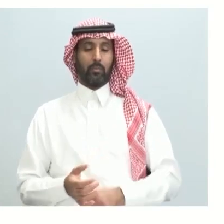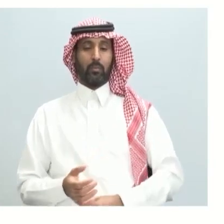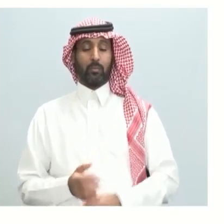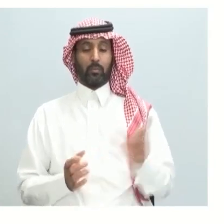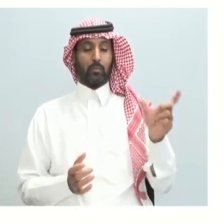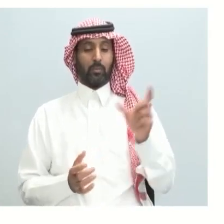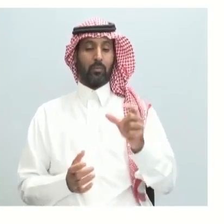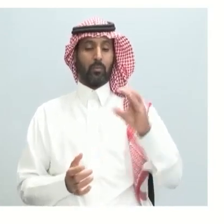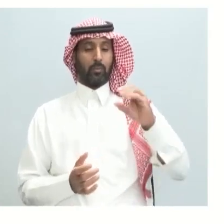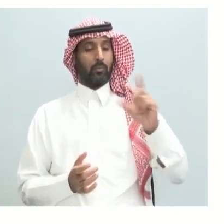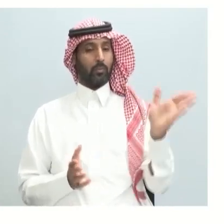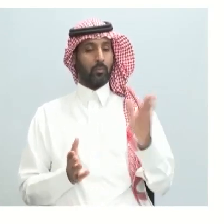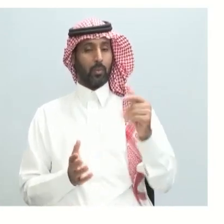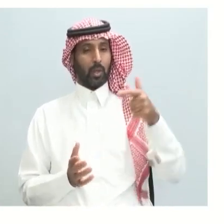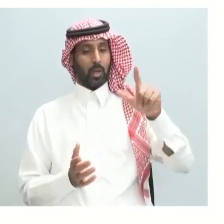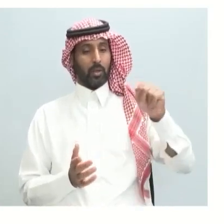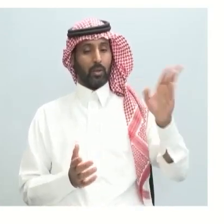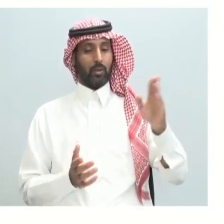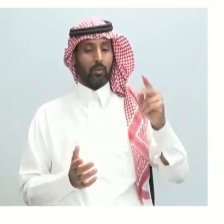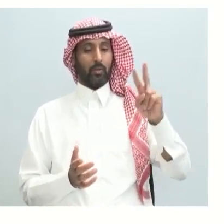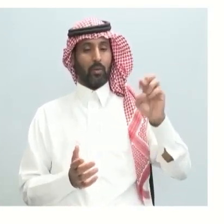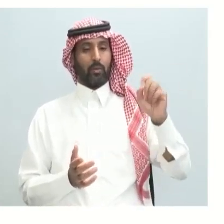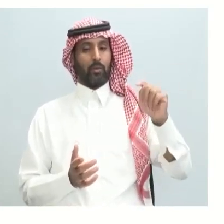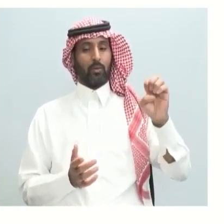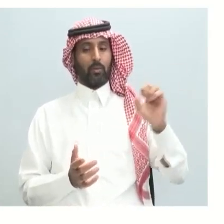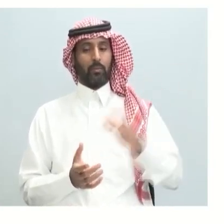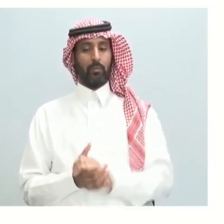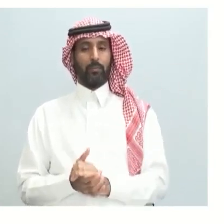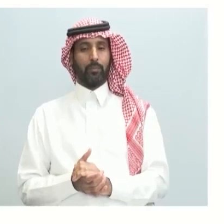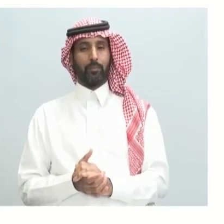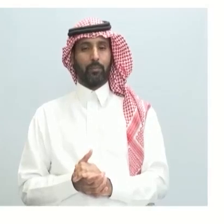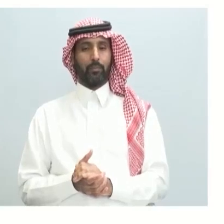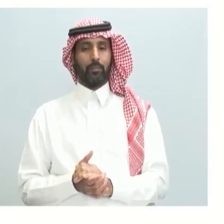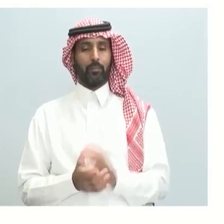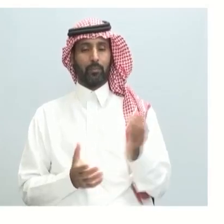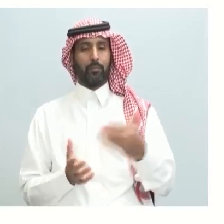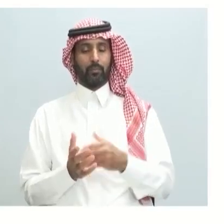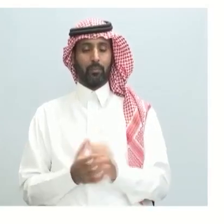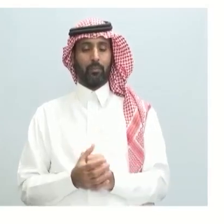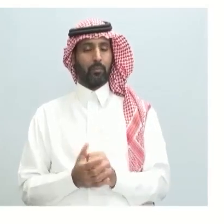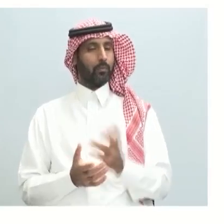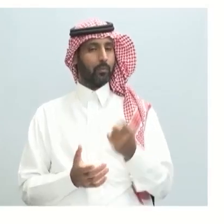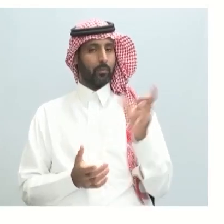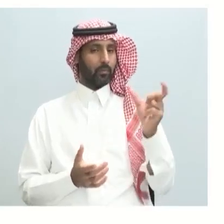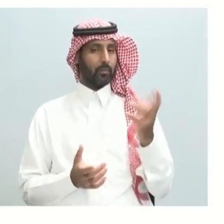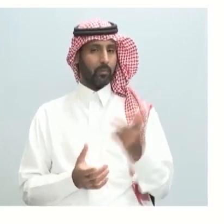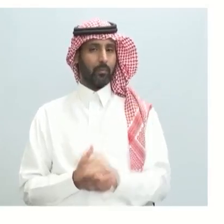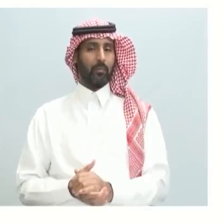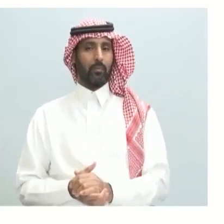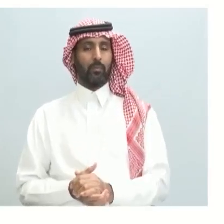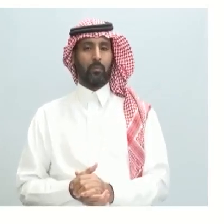next letter is missing, then the letter V, then the next letter is missing, then at the end we have